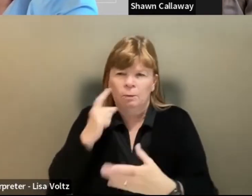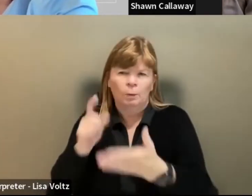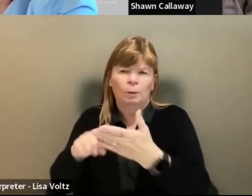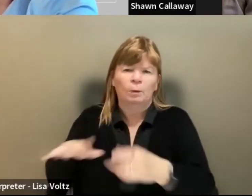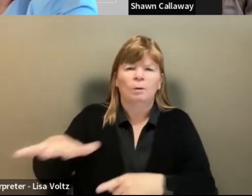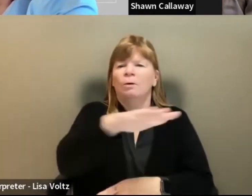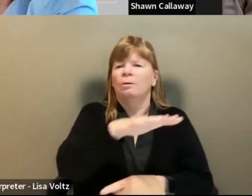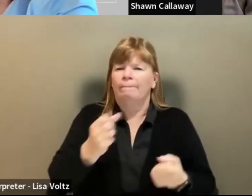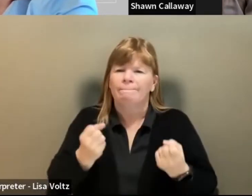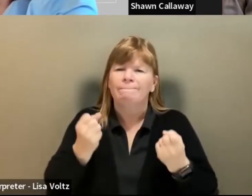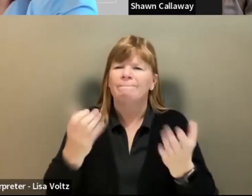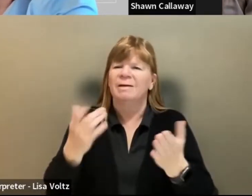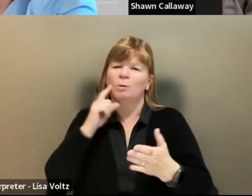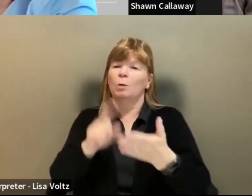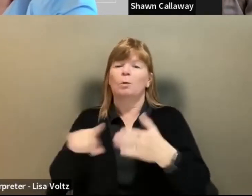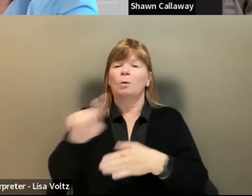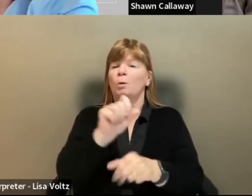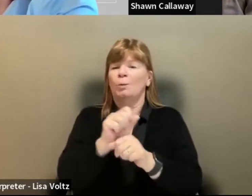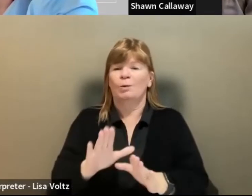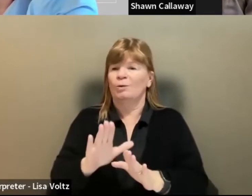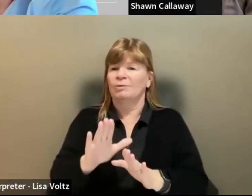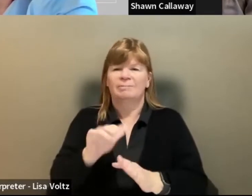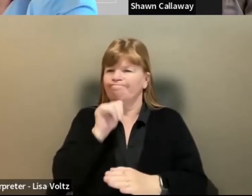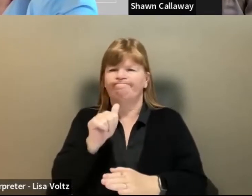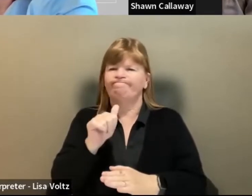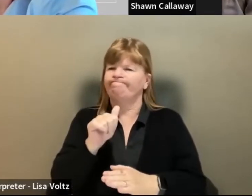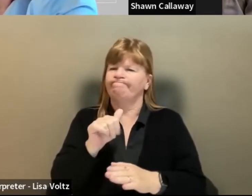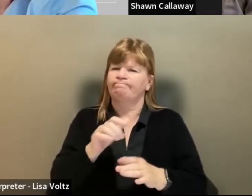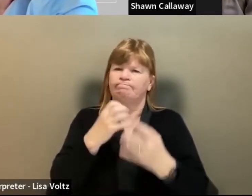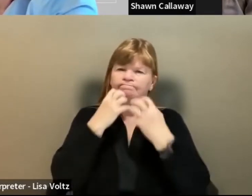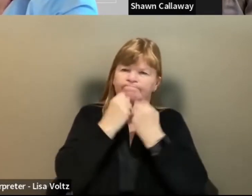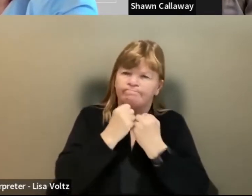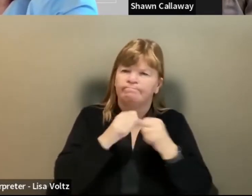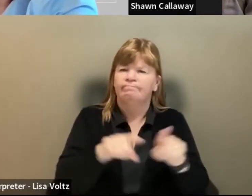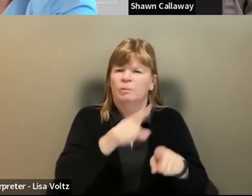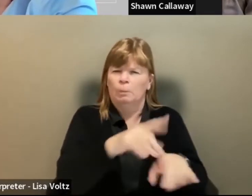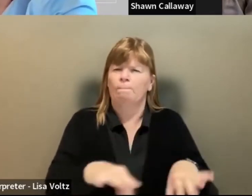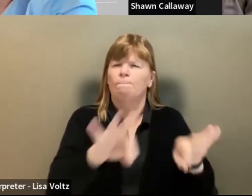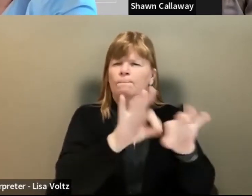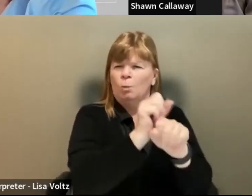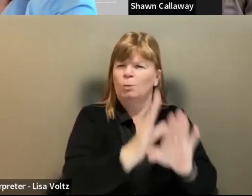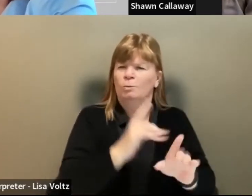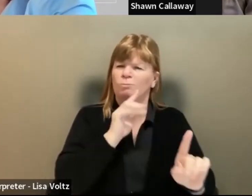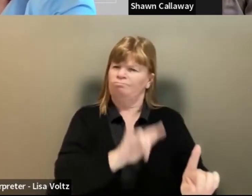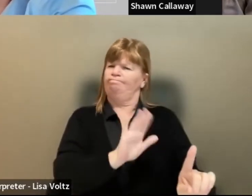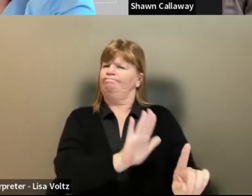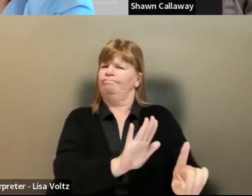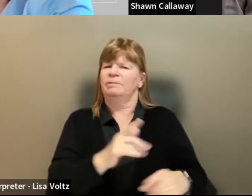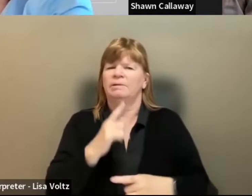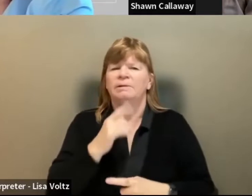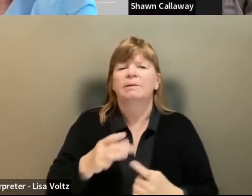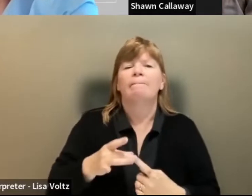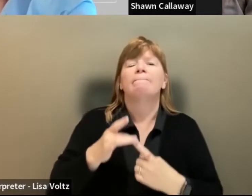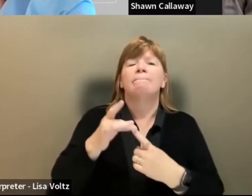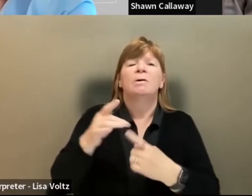circumstances, these workers were not treated as the essential workers that they are. Similarly, especially throughout